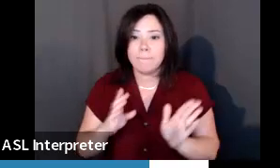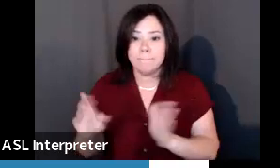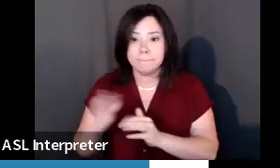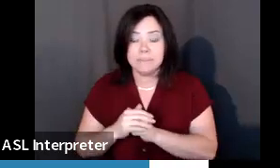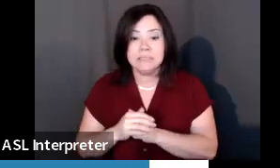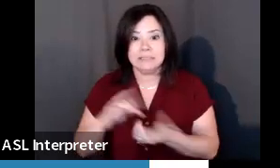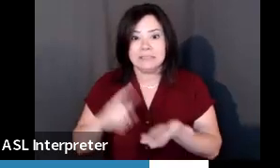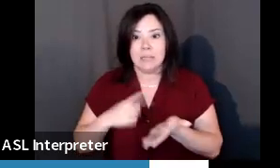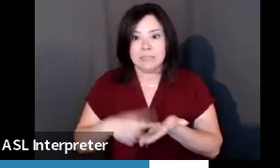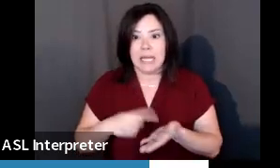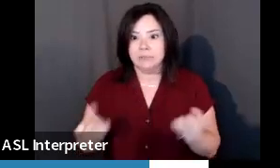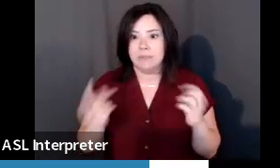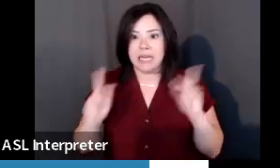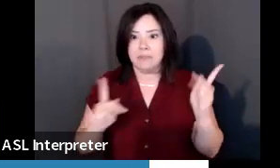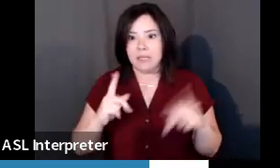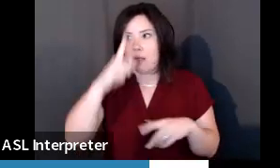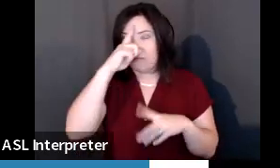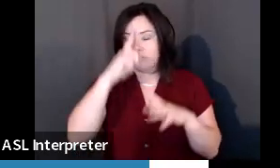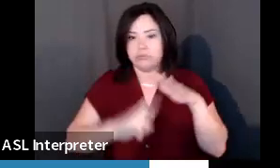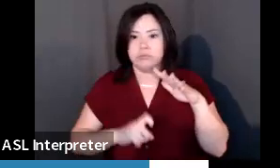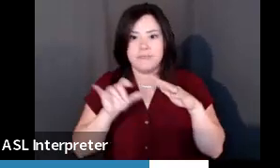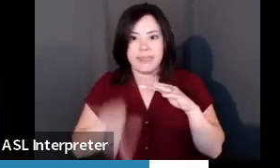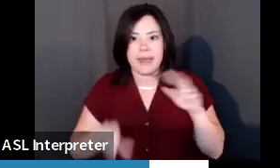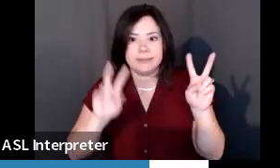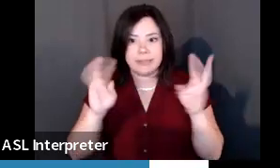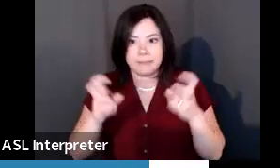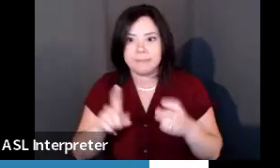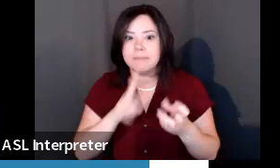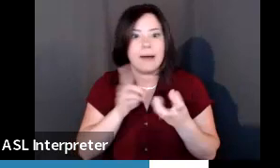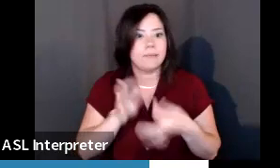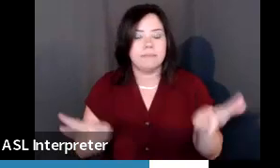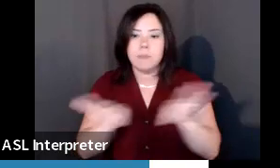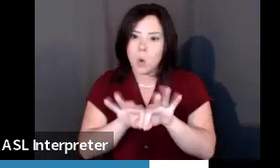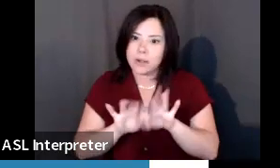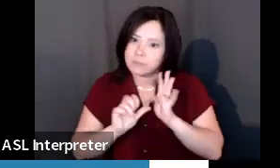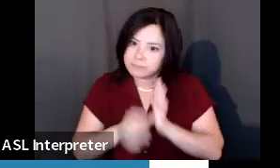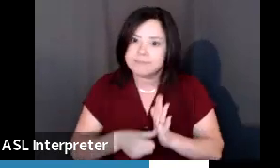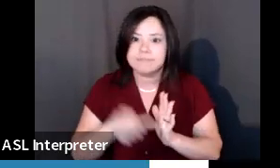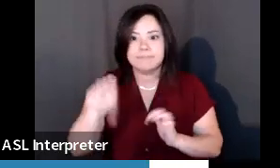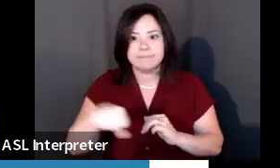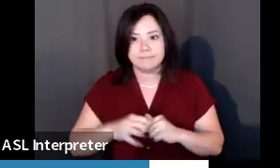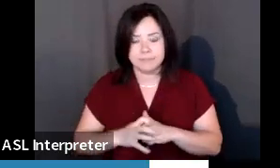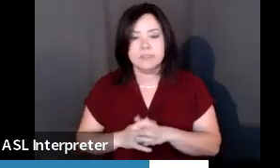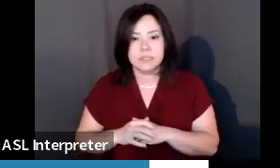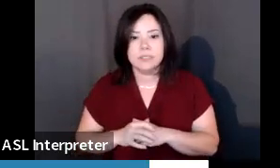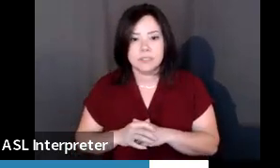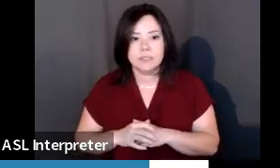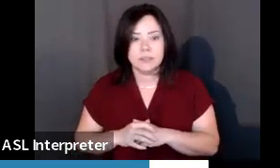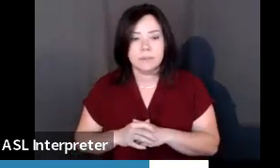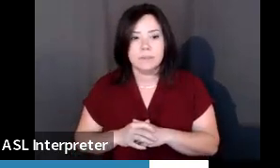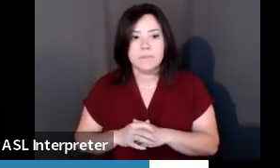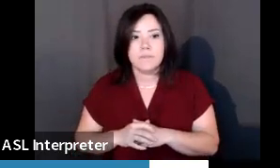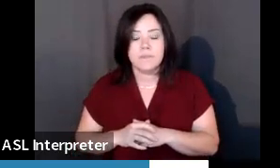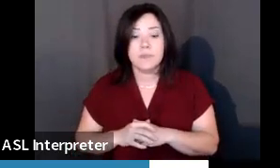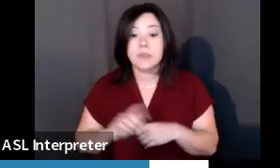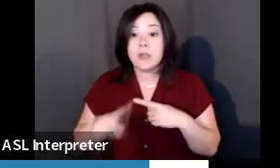that sometimes gets overlooked, but is super important. So looking at when you're